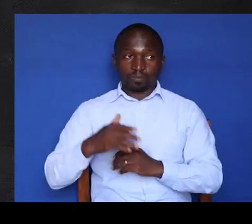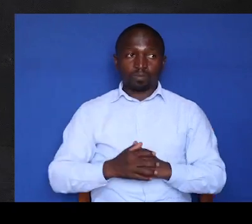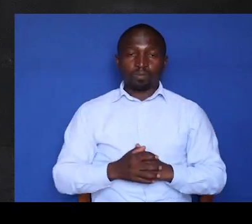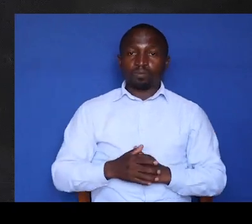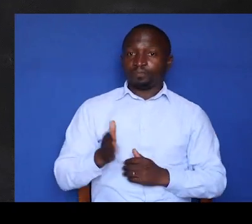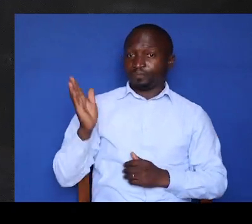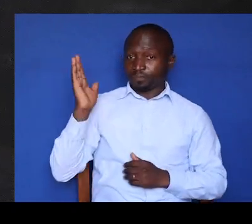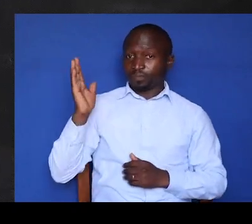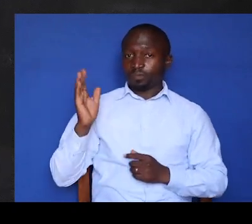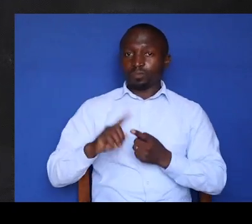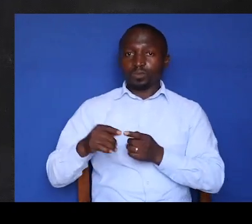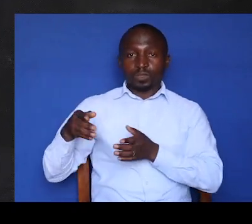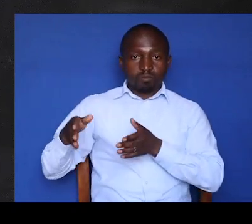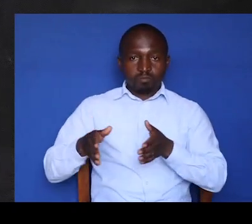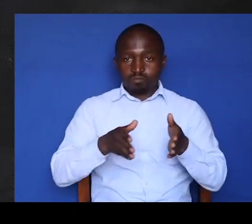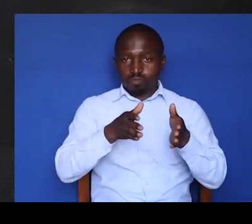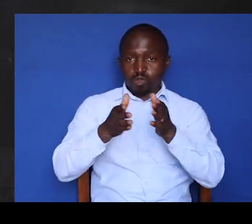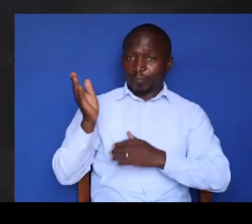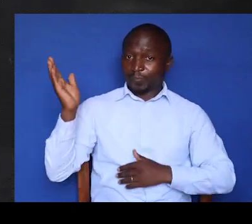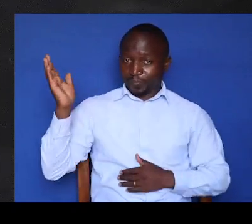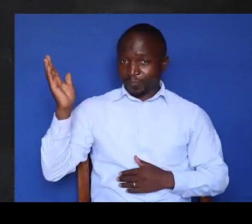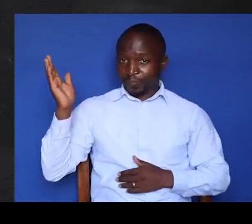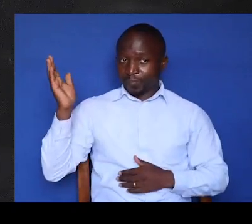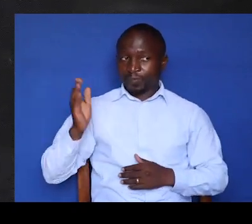We have a river